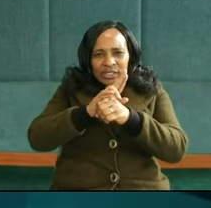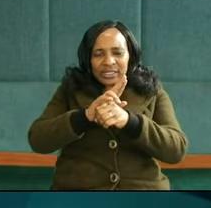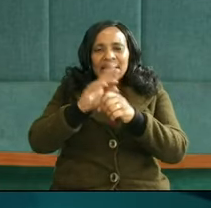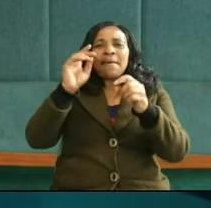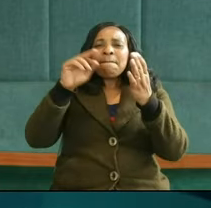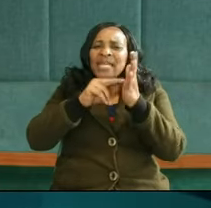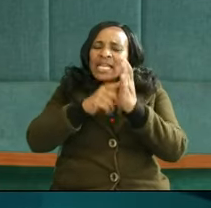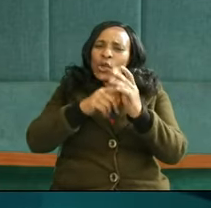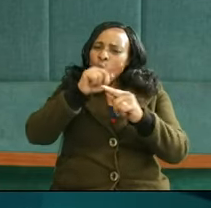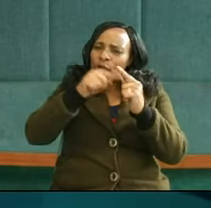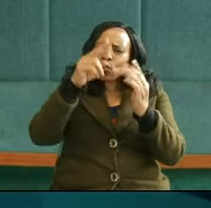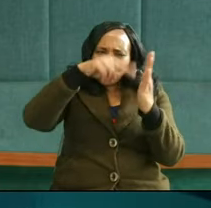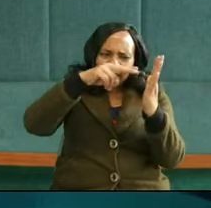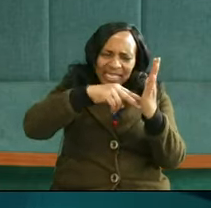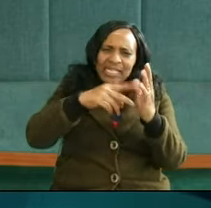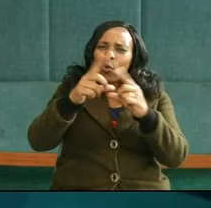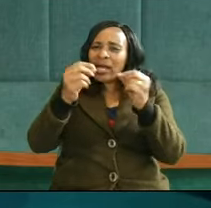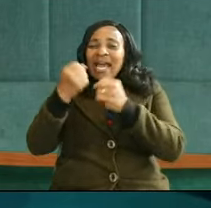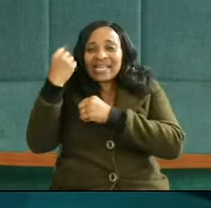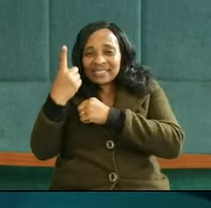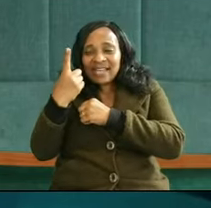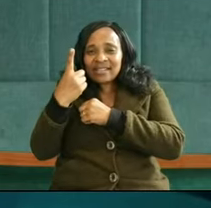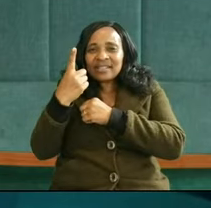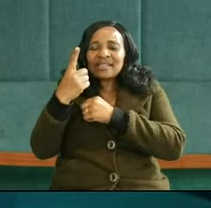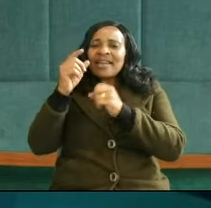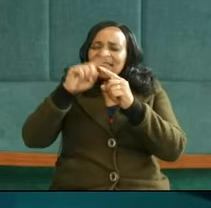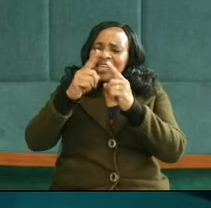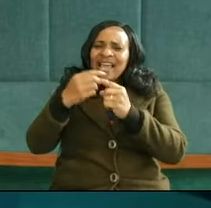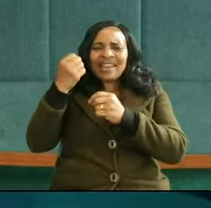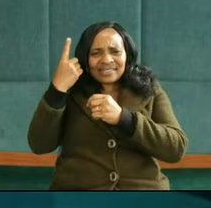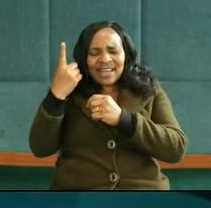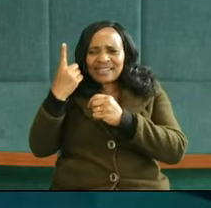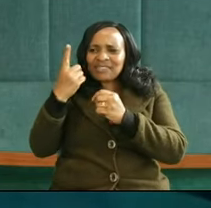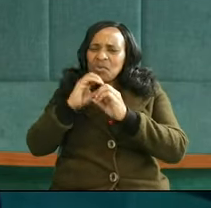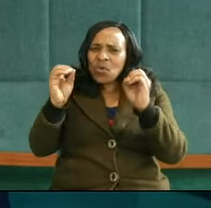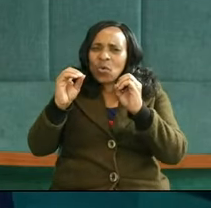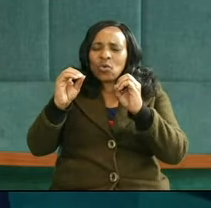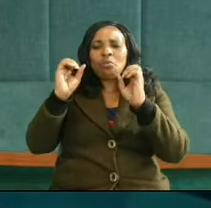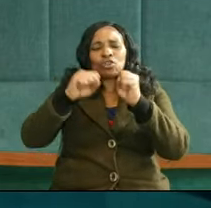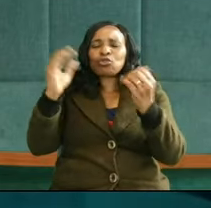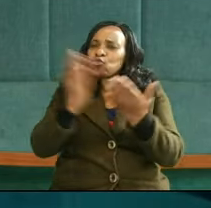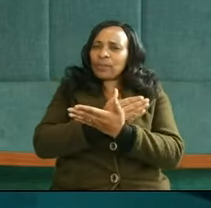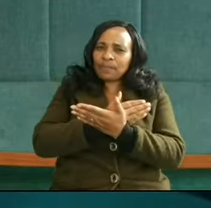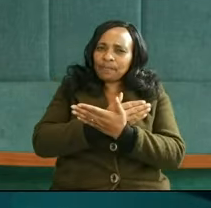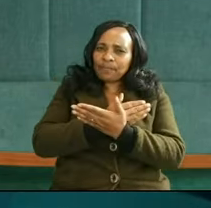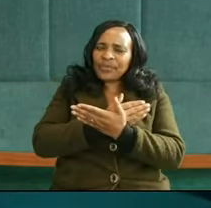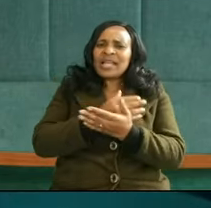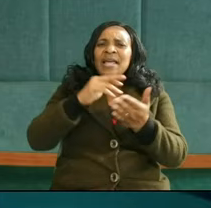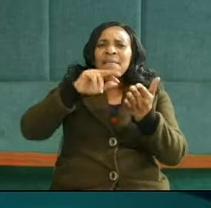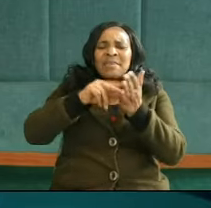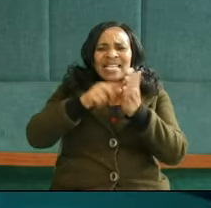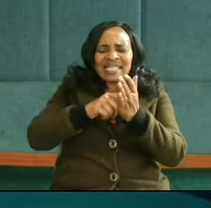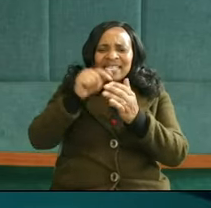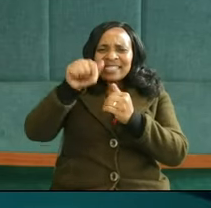understand, we don't put more effort to understand, then it is even taken away from us. As he will say that the seed was